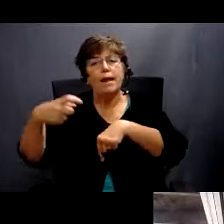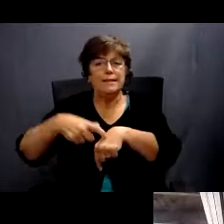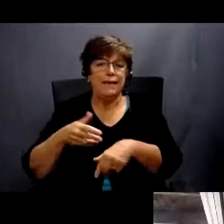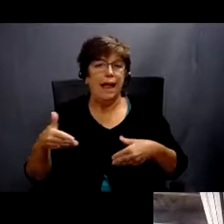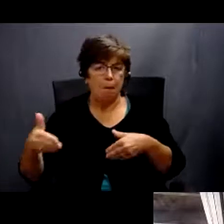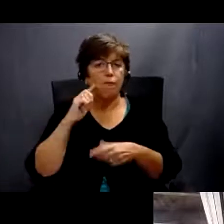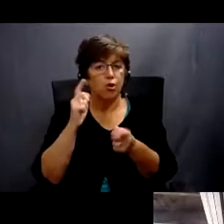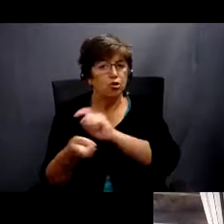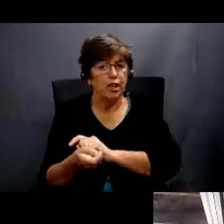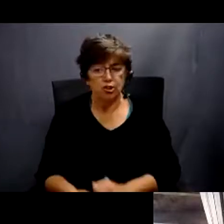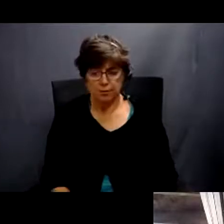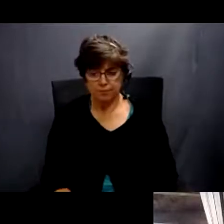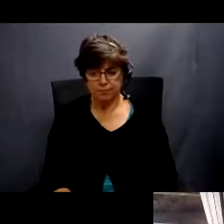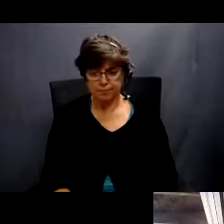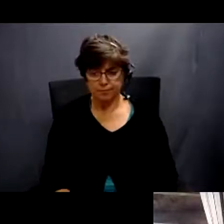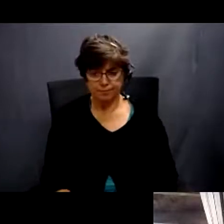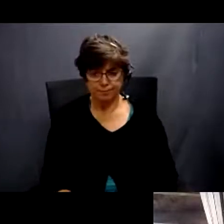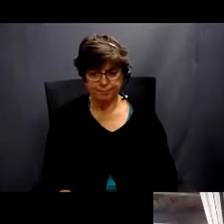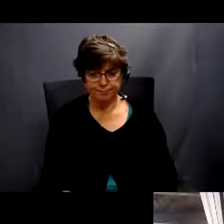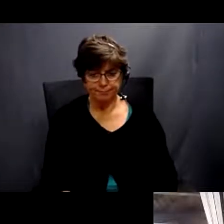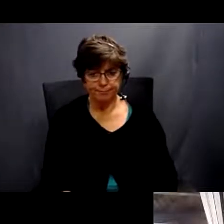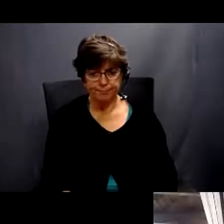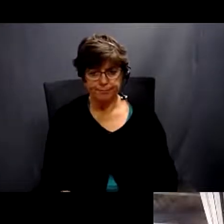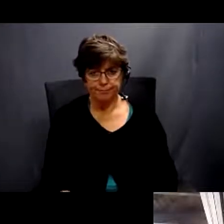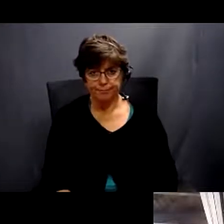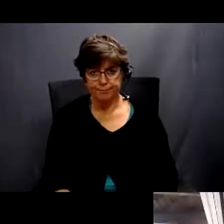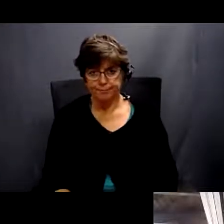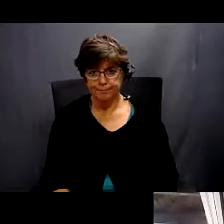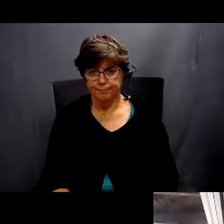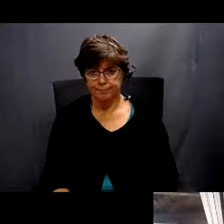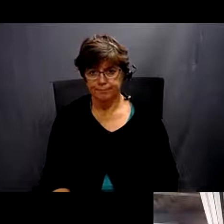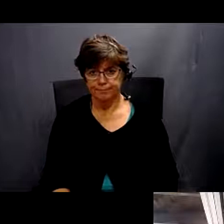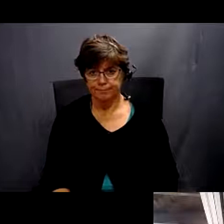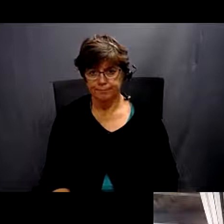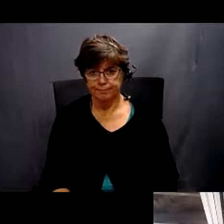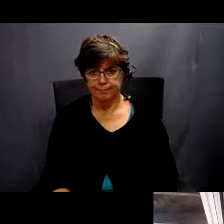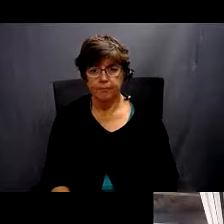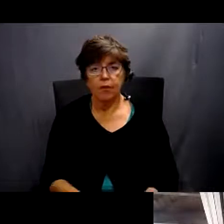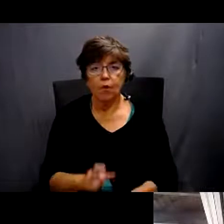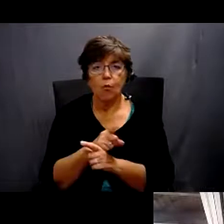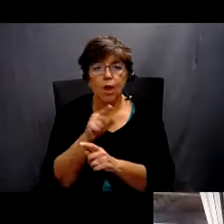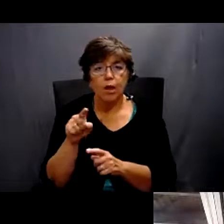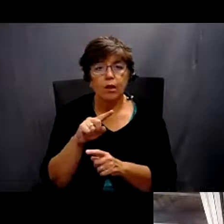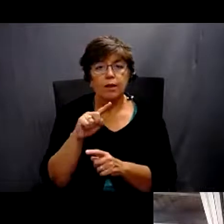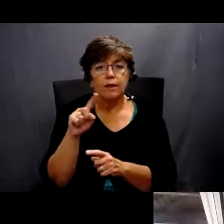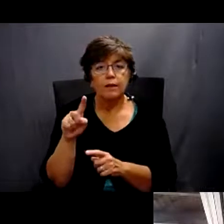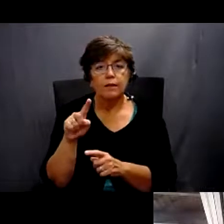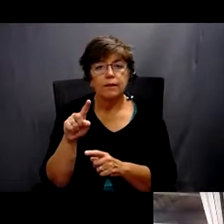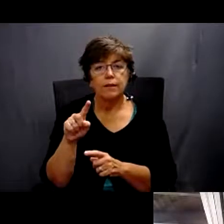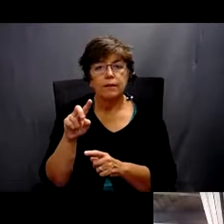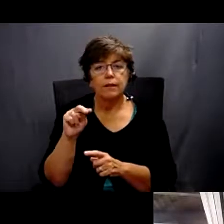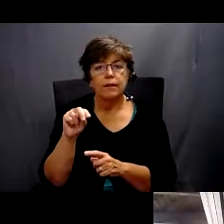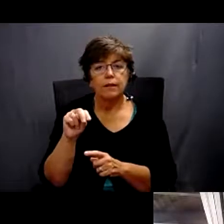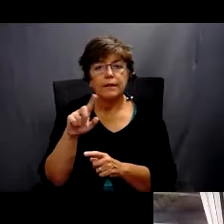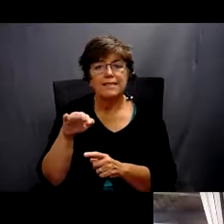So. Yeah. And I was going to say, Zay, your self-awareness is like a bazillion times